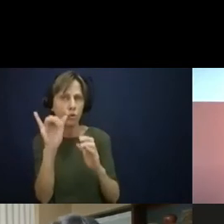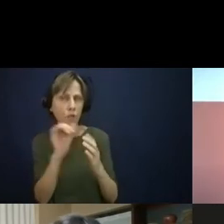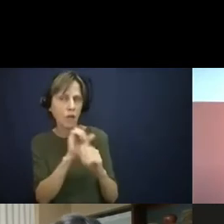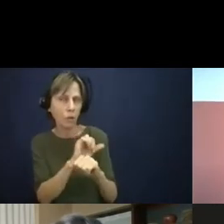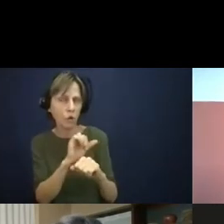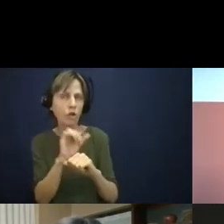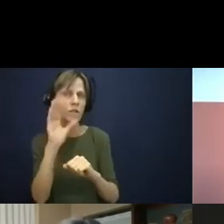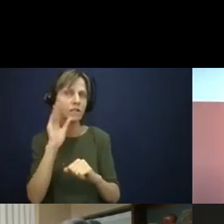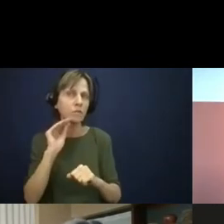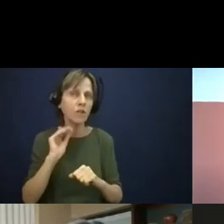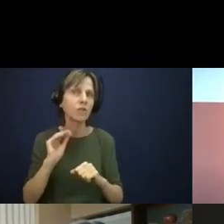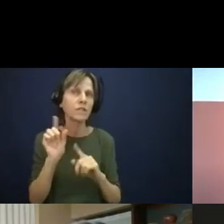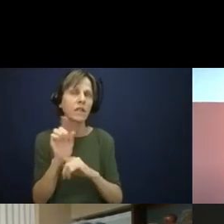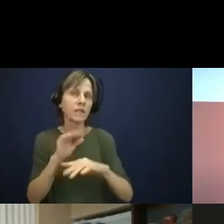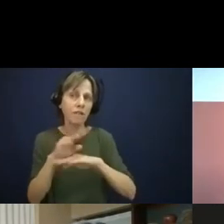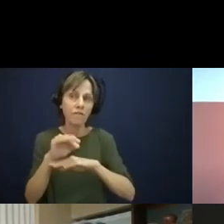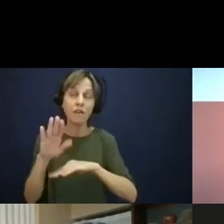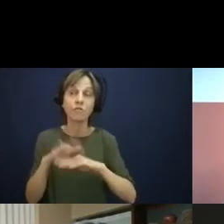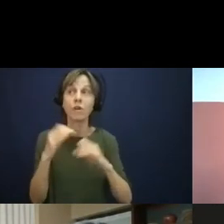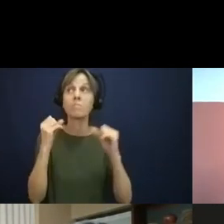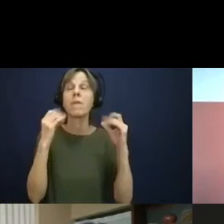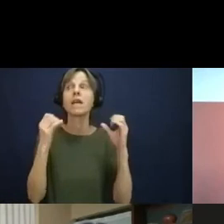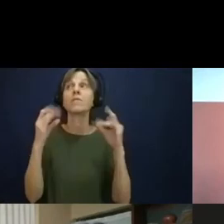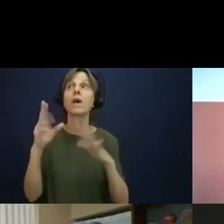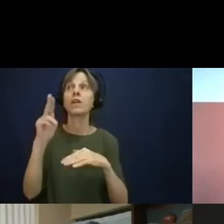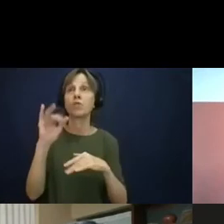on many, many New York City initiatives?